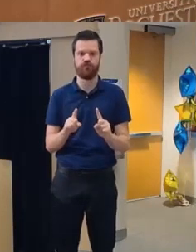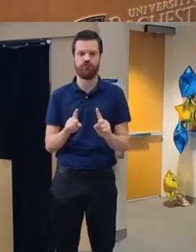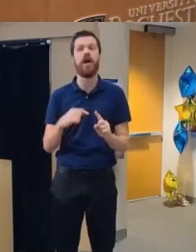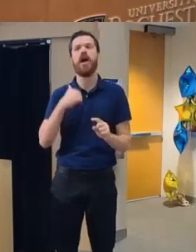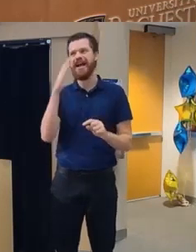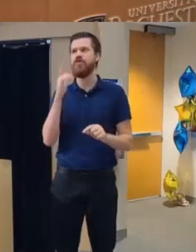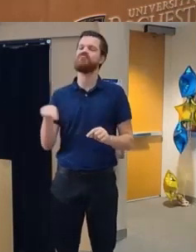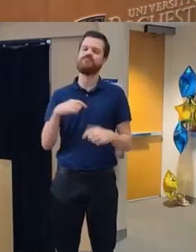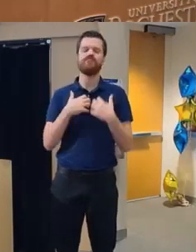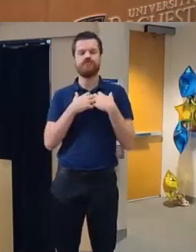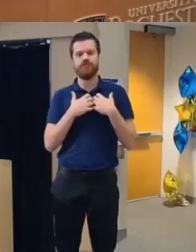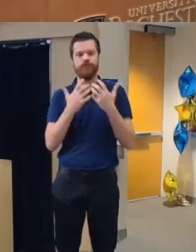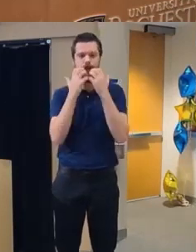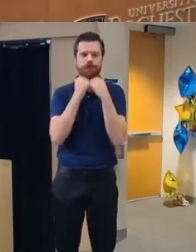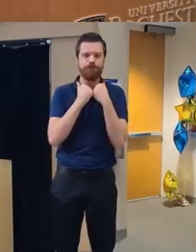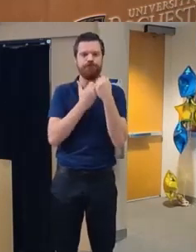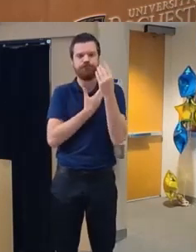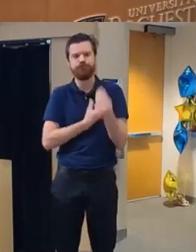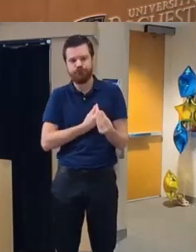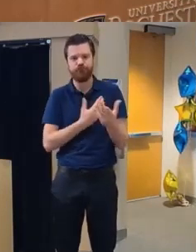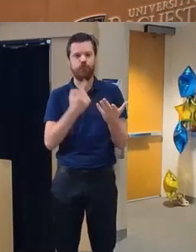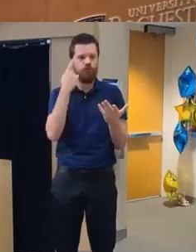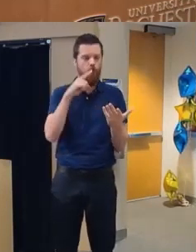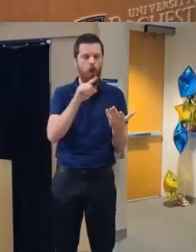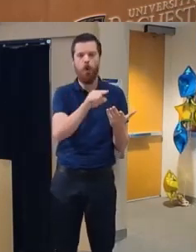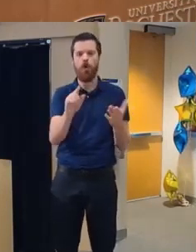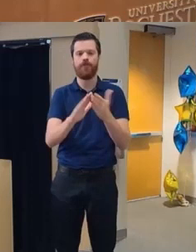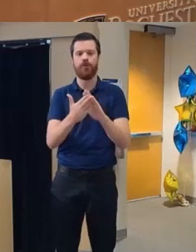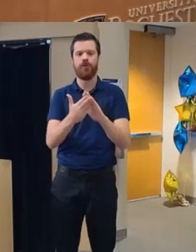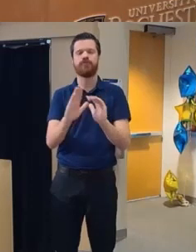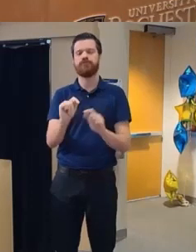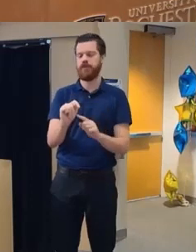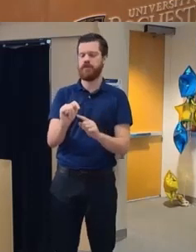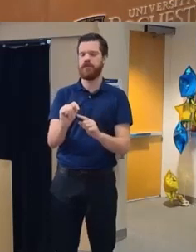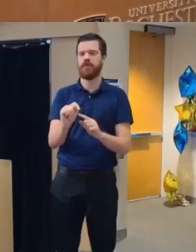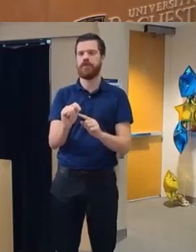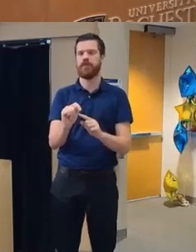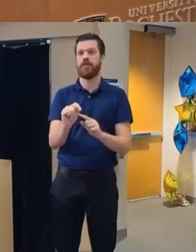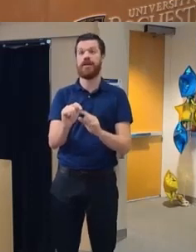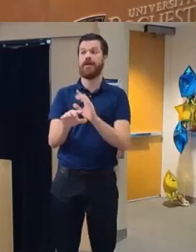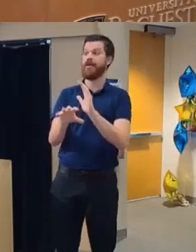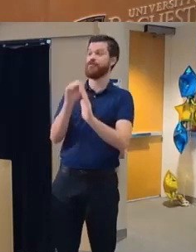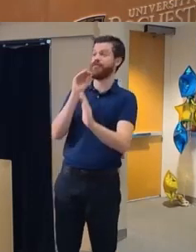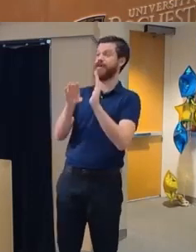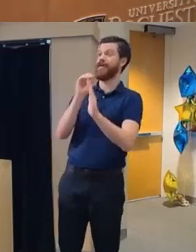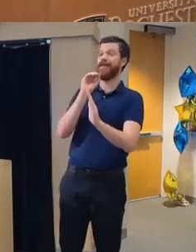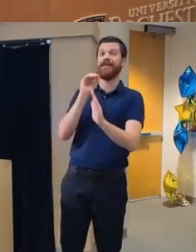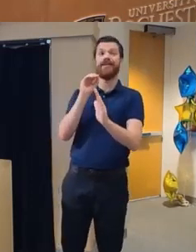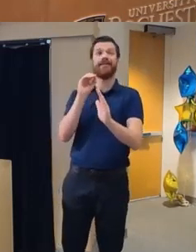are caring for the community, but I think outside